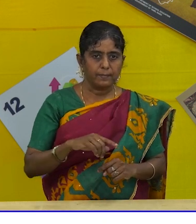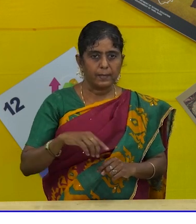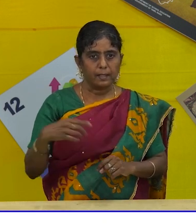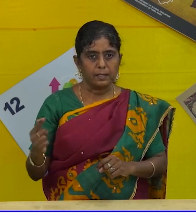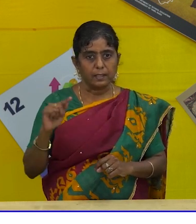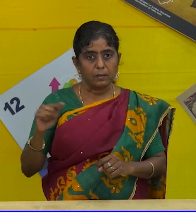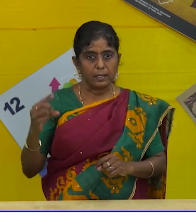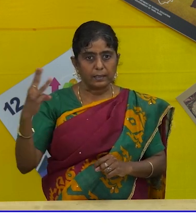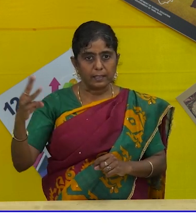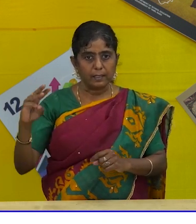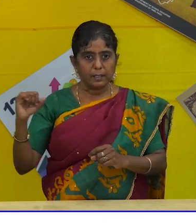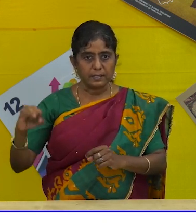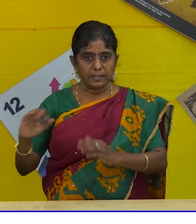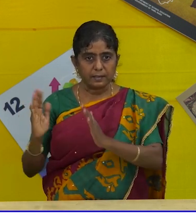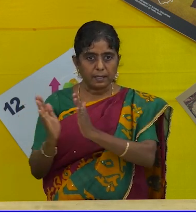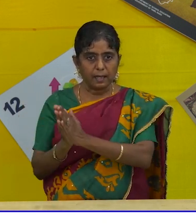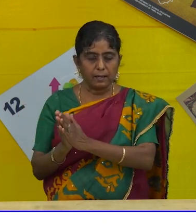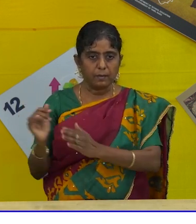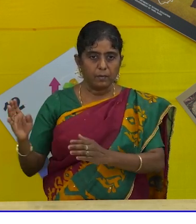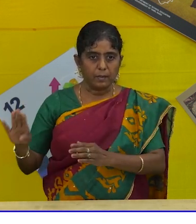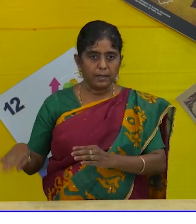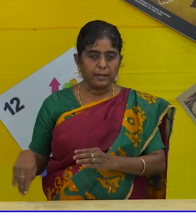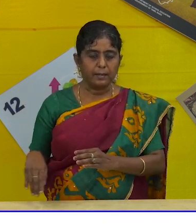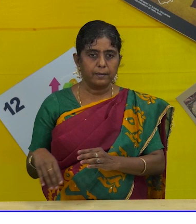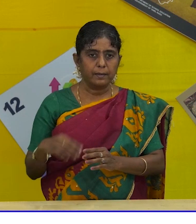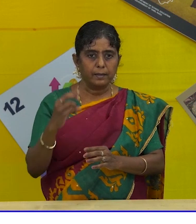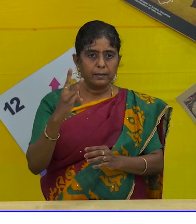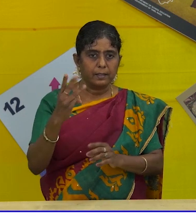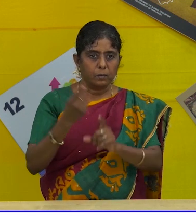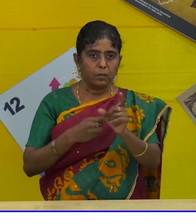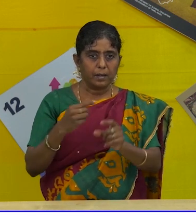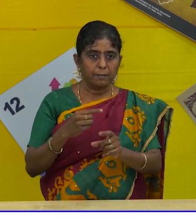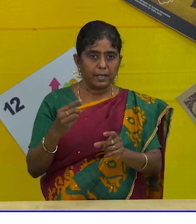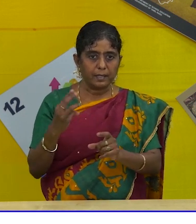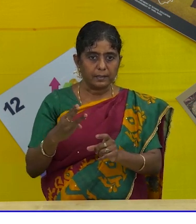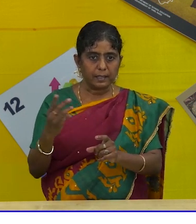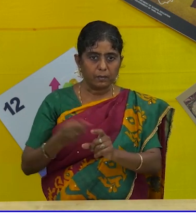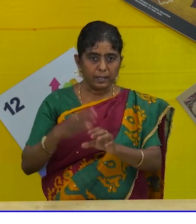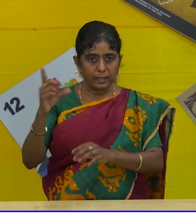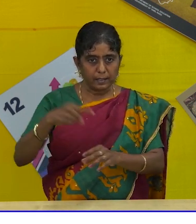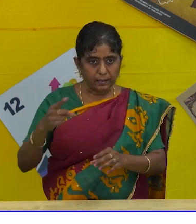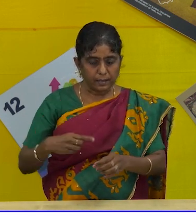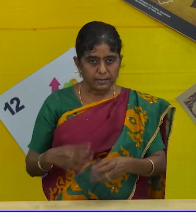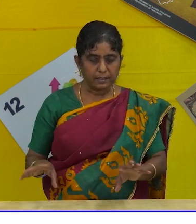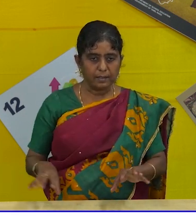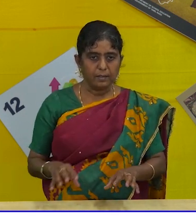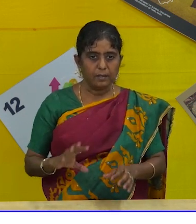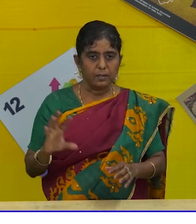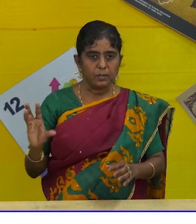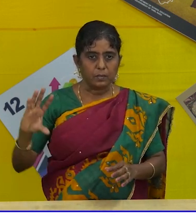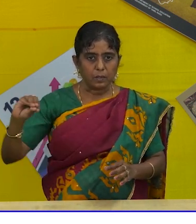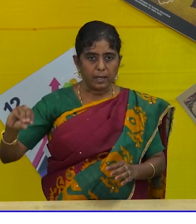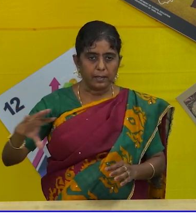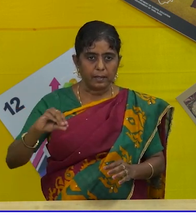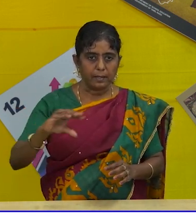5x, and 3y and minus 3y cancelled. So only we have now 3x and 2x. So by